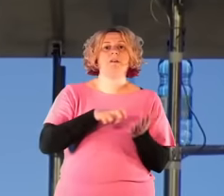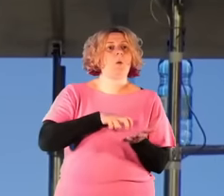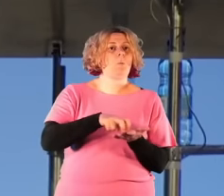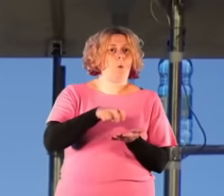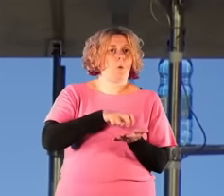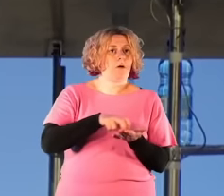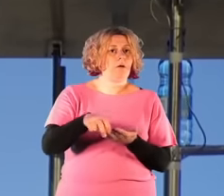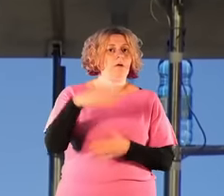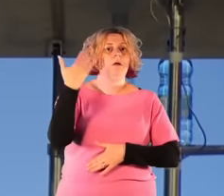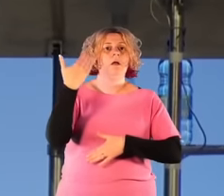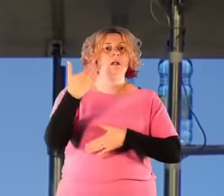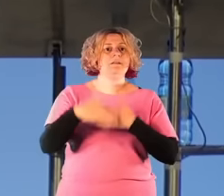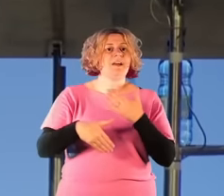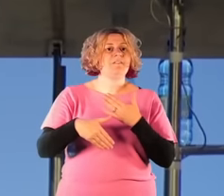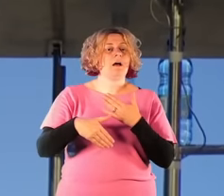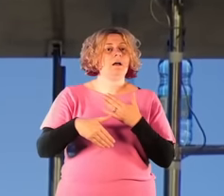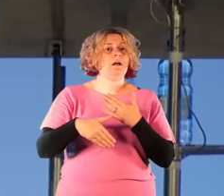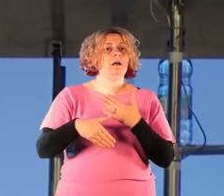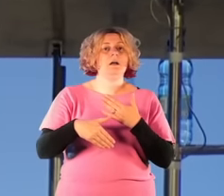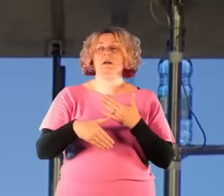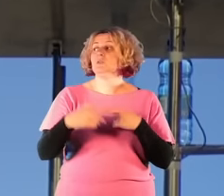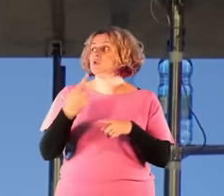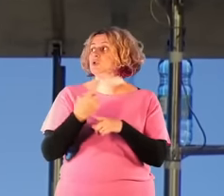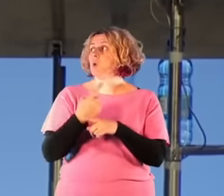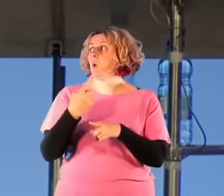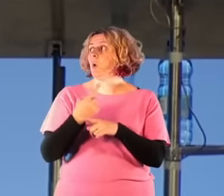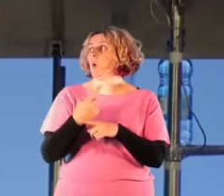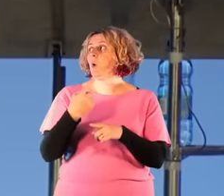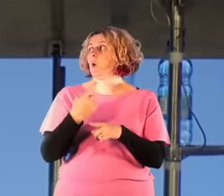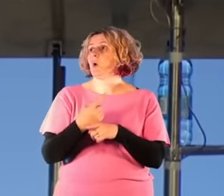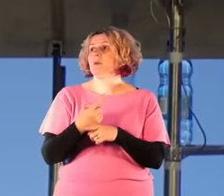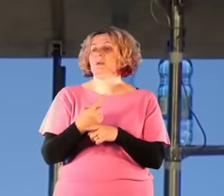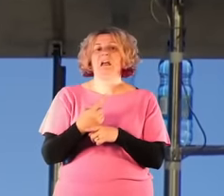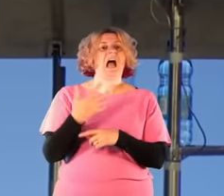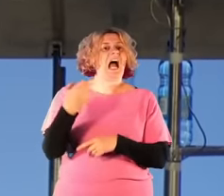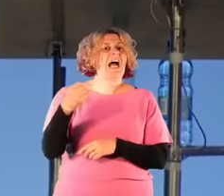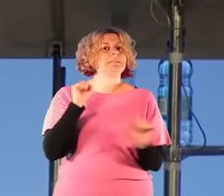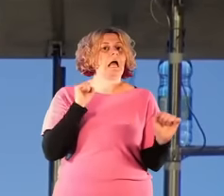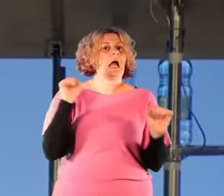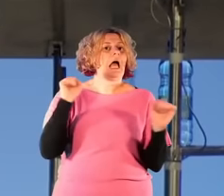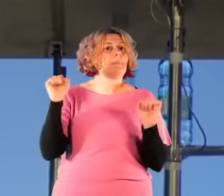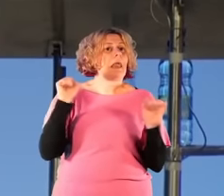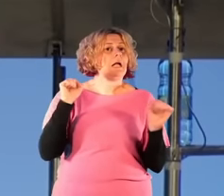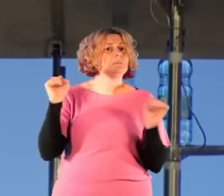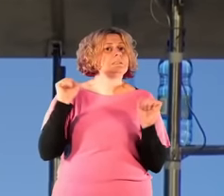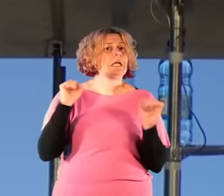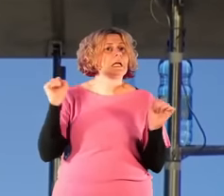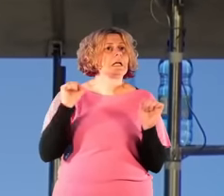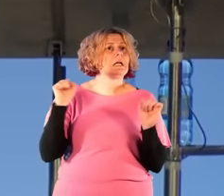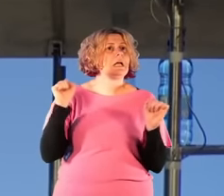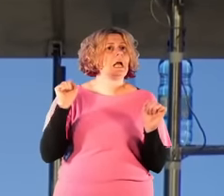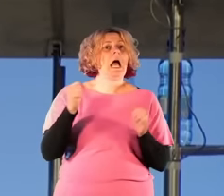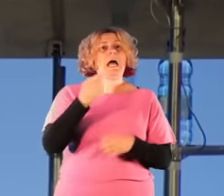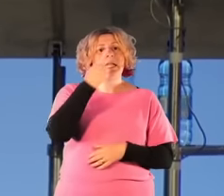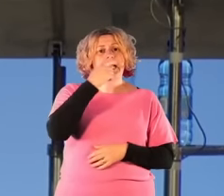talk. He has such severe epileptic fits that he actually breaks his own